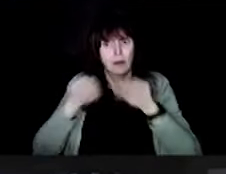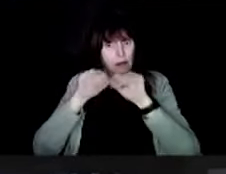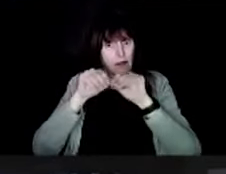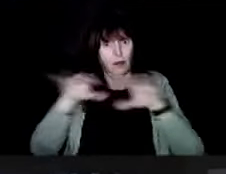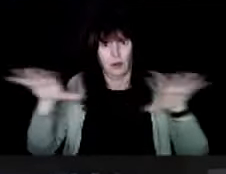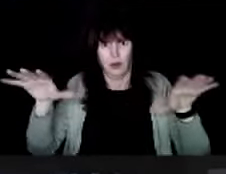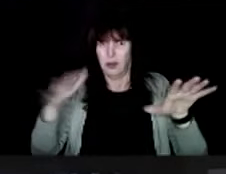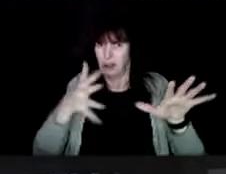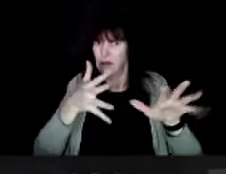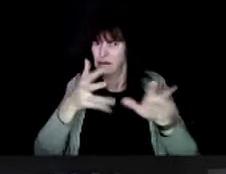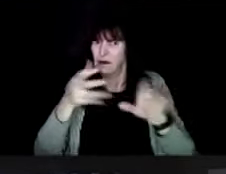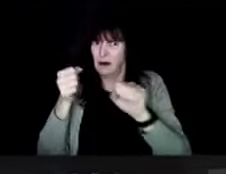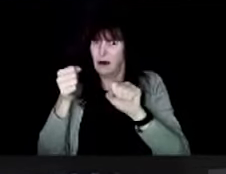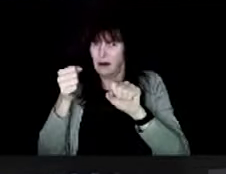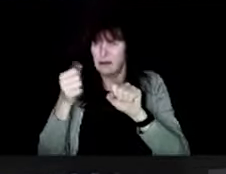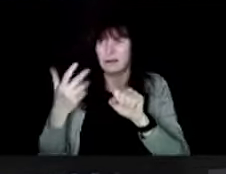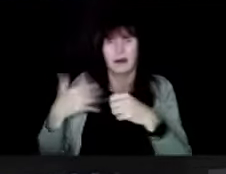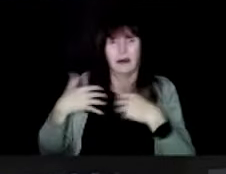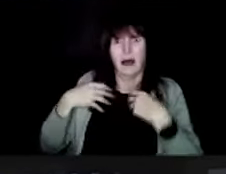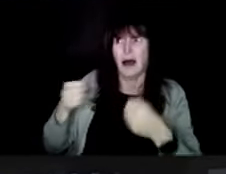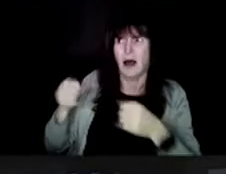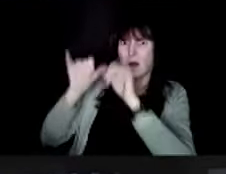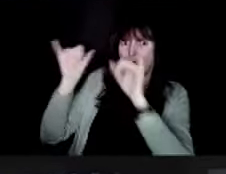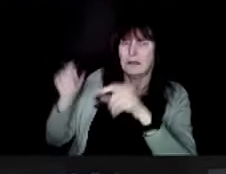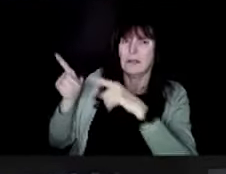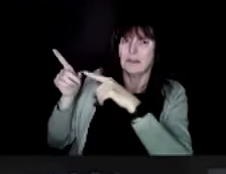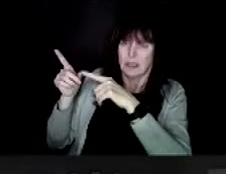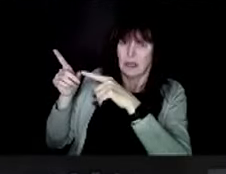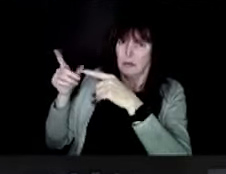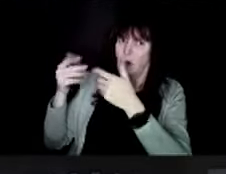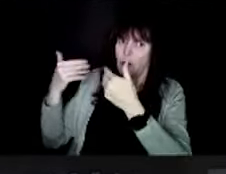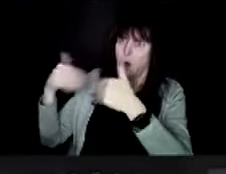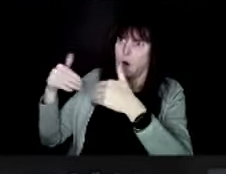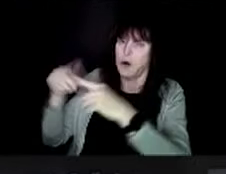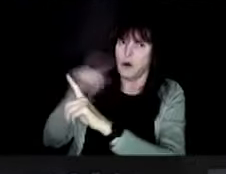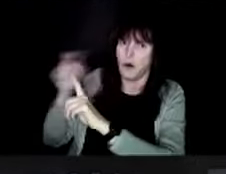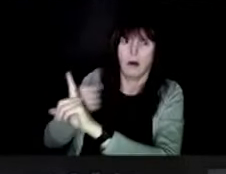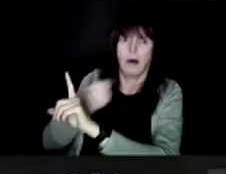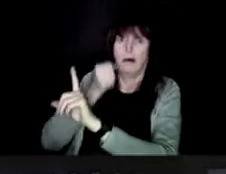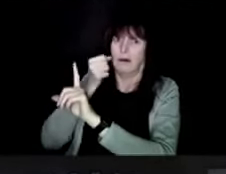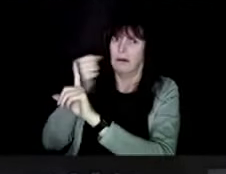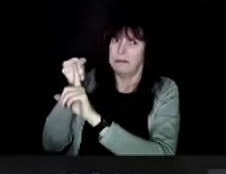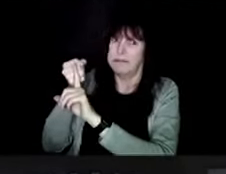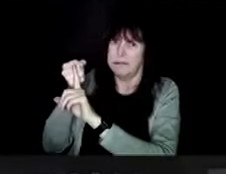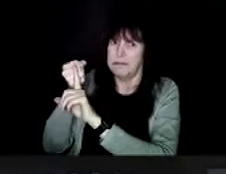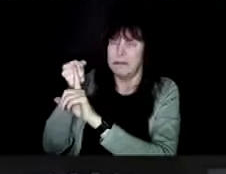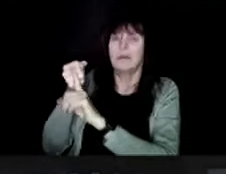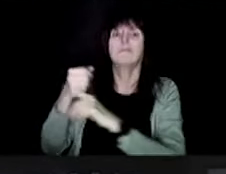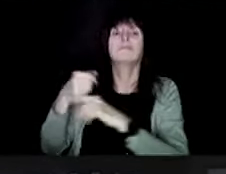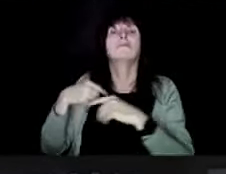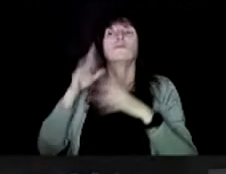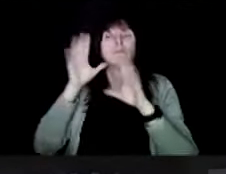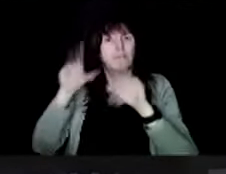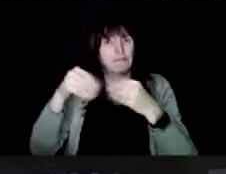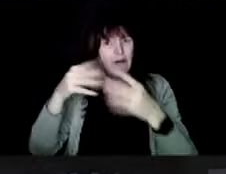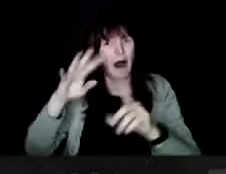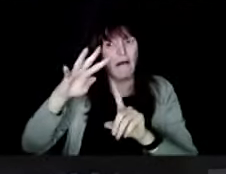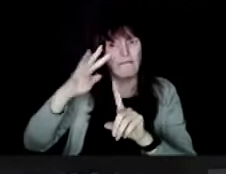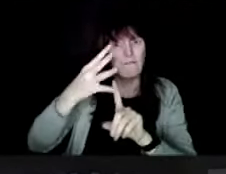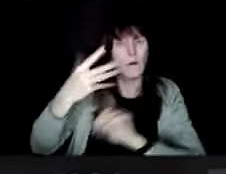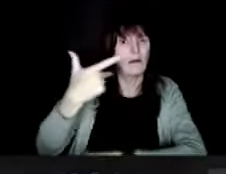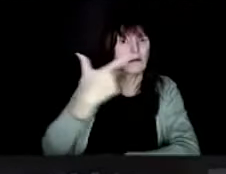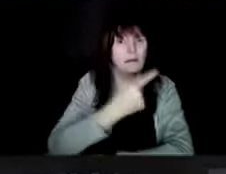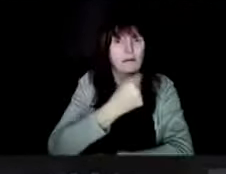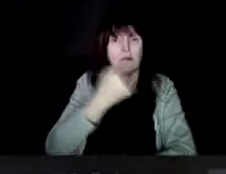fourth doses in long-term care homes, retirement homes, elder care lodges, and other congregate settings to best protect our